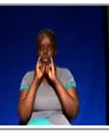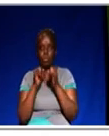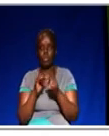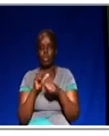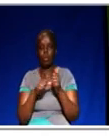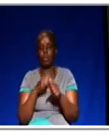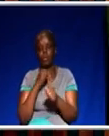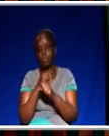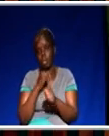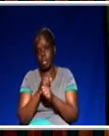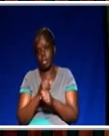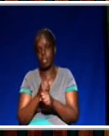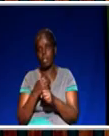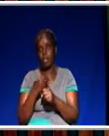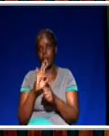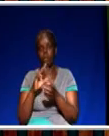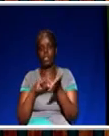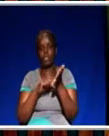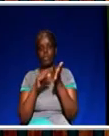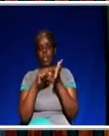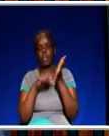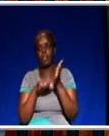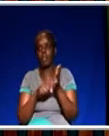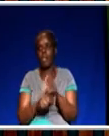just working out the mean.